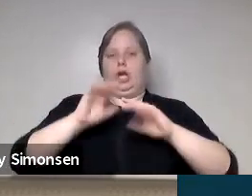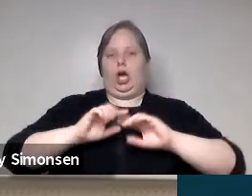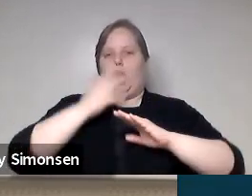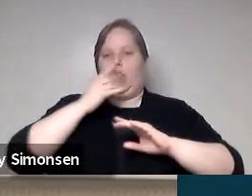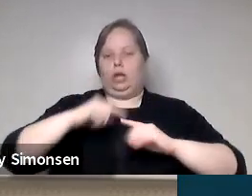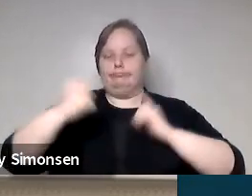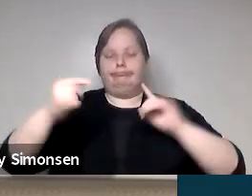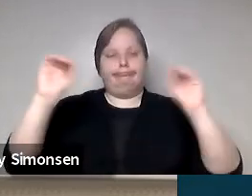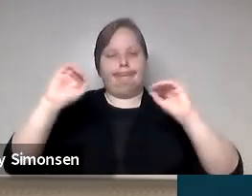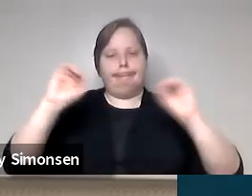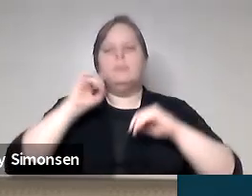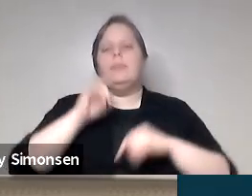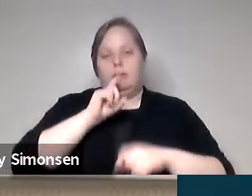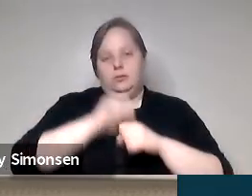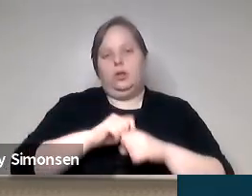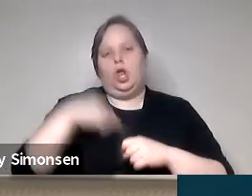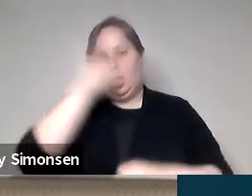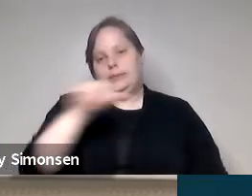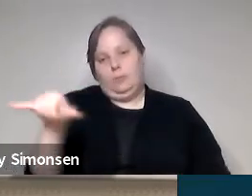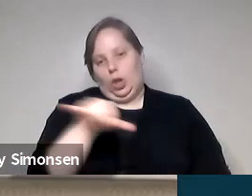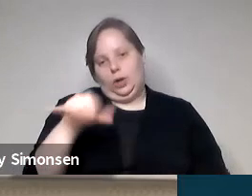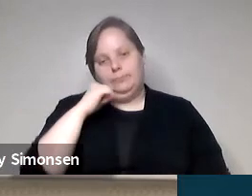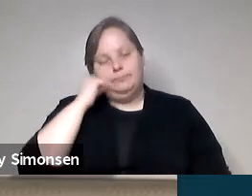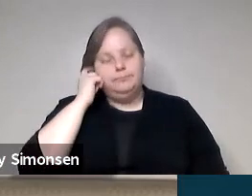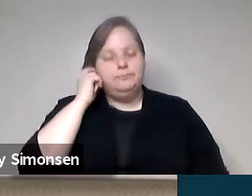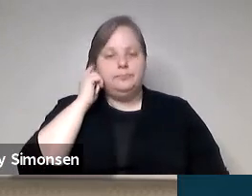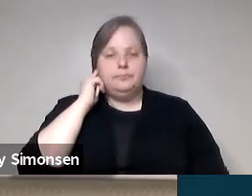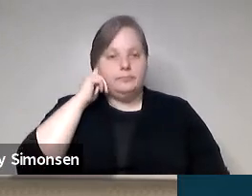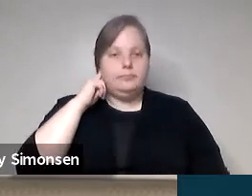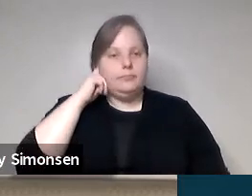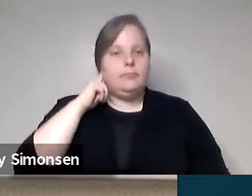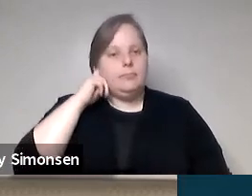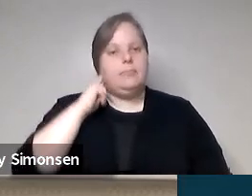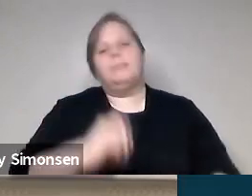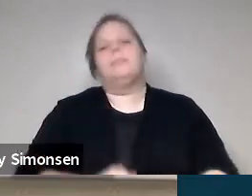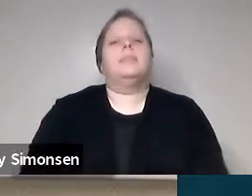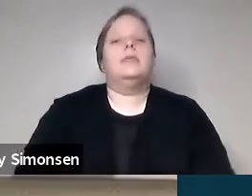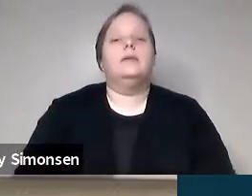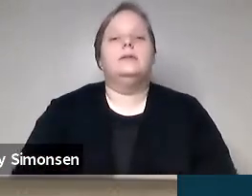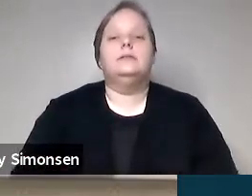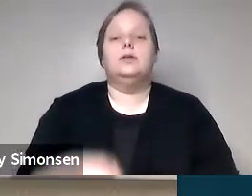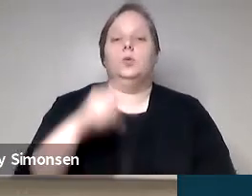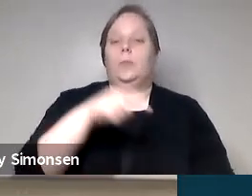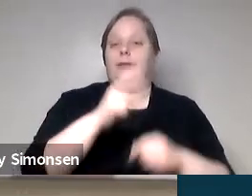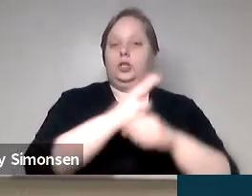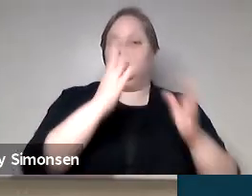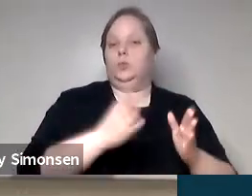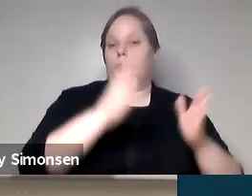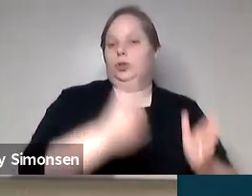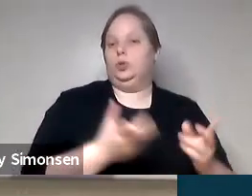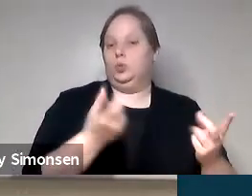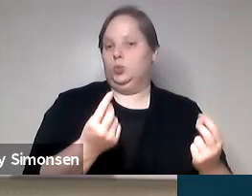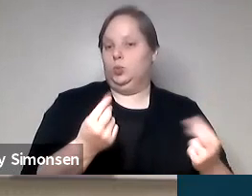these bottles are very similar. And what this consumer did was